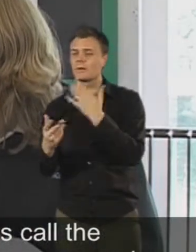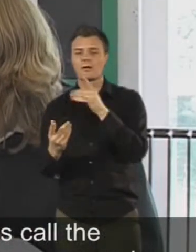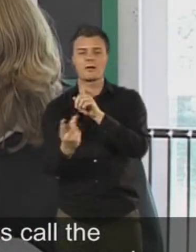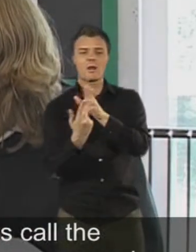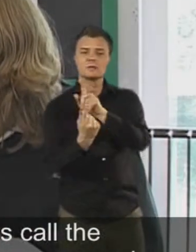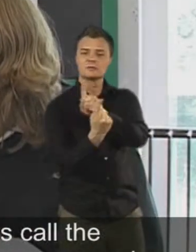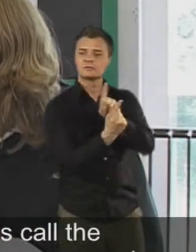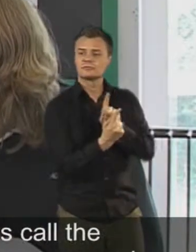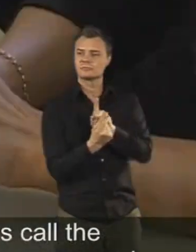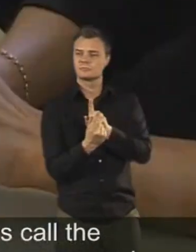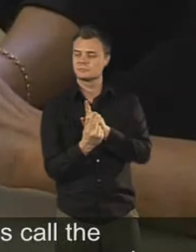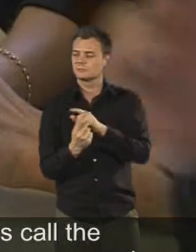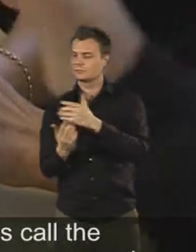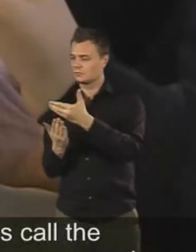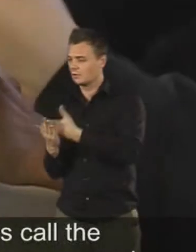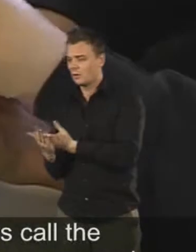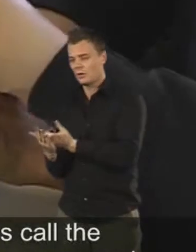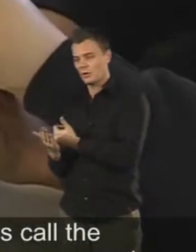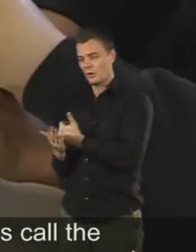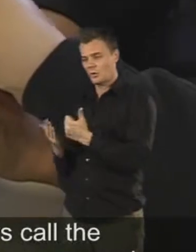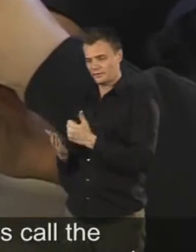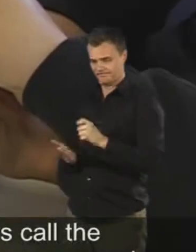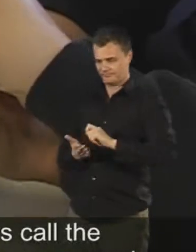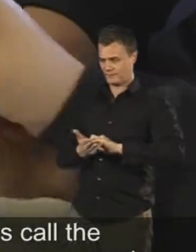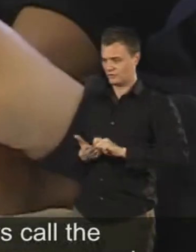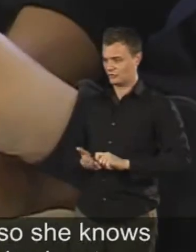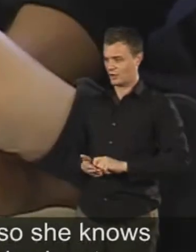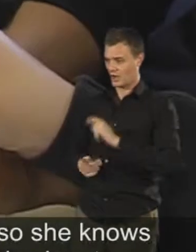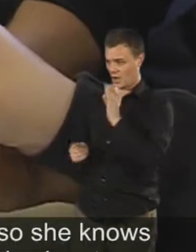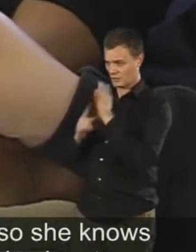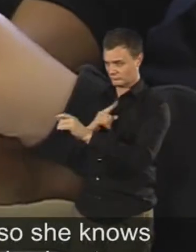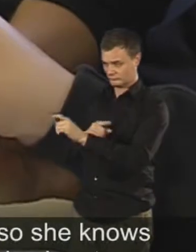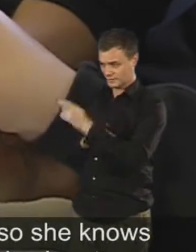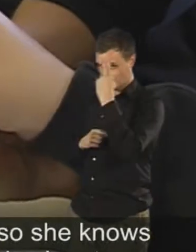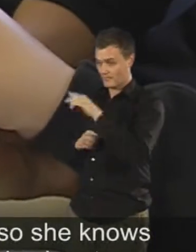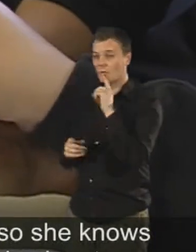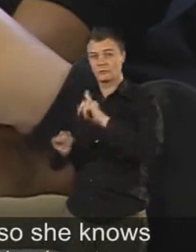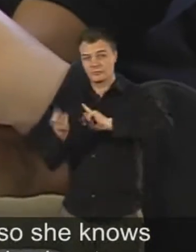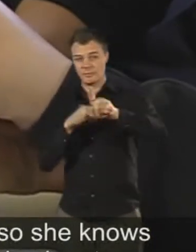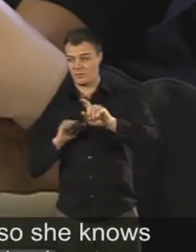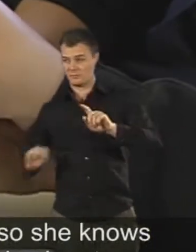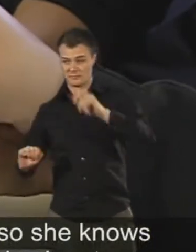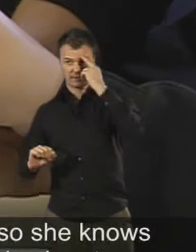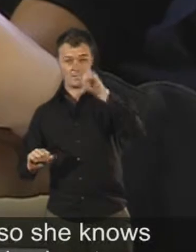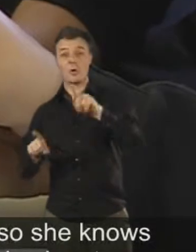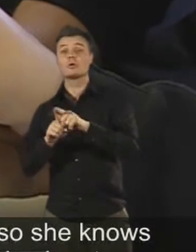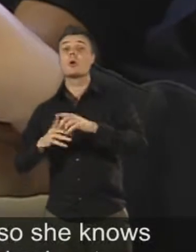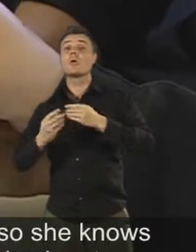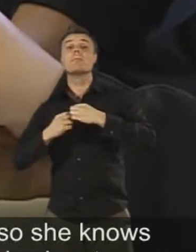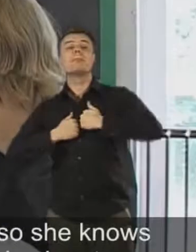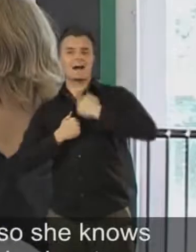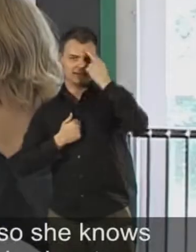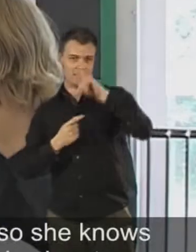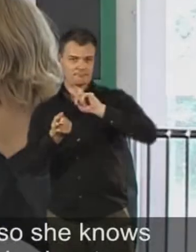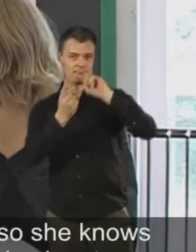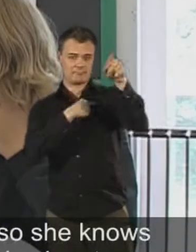children. And I will always call the register, she will always answer him, and she will always respond with my name, so that she knows who's